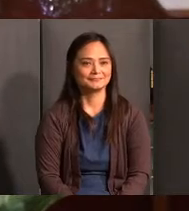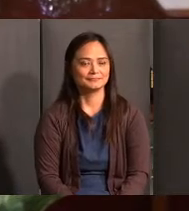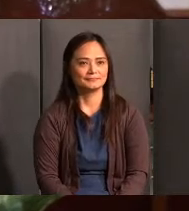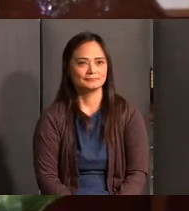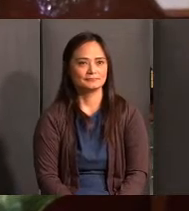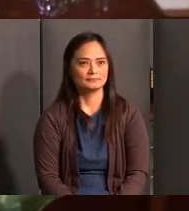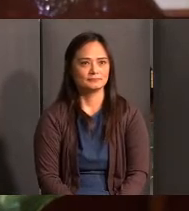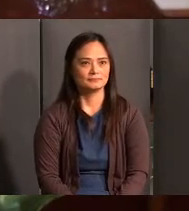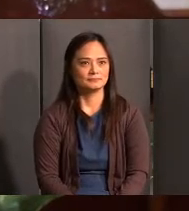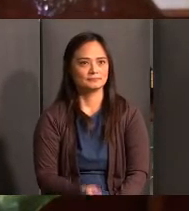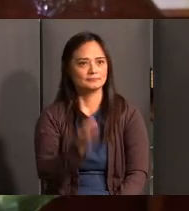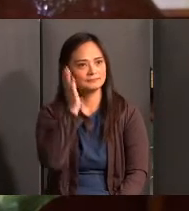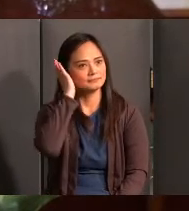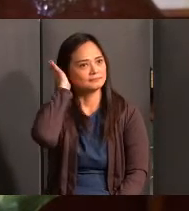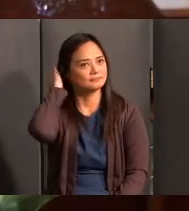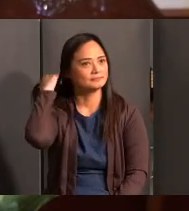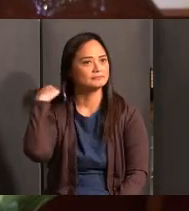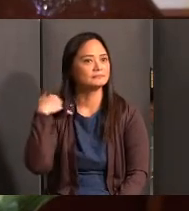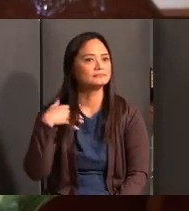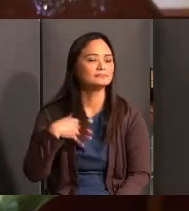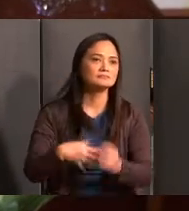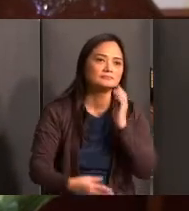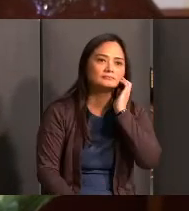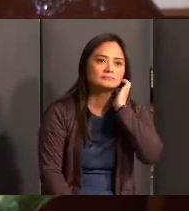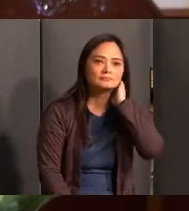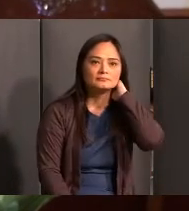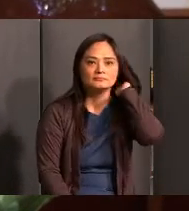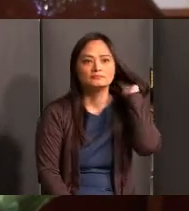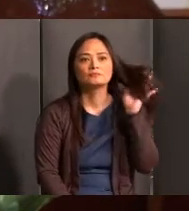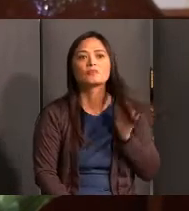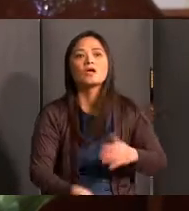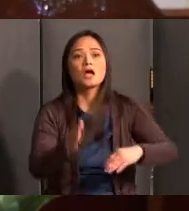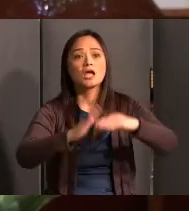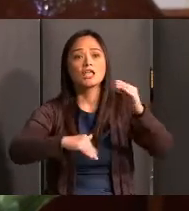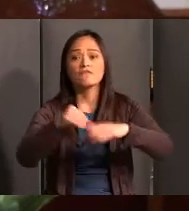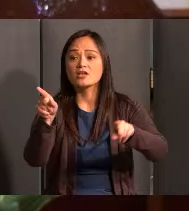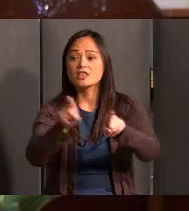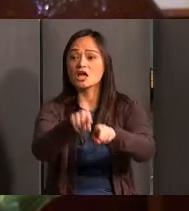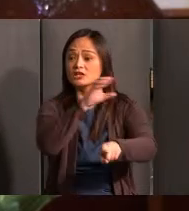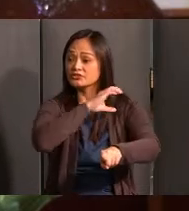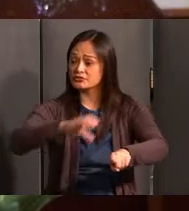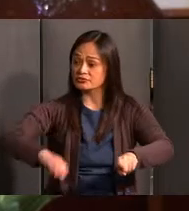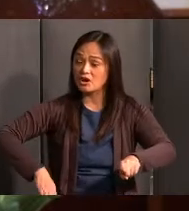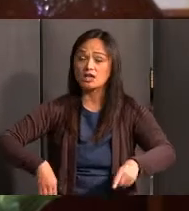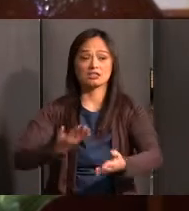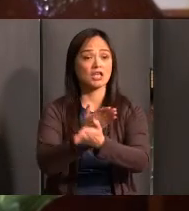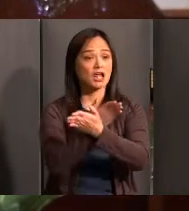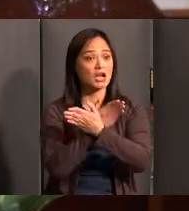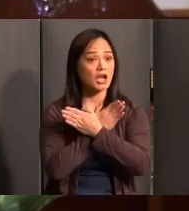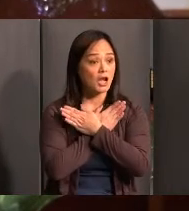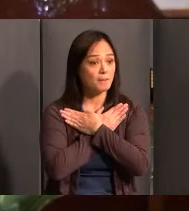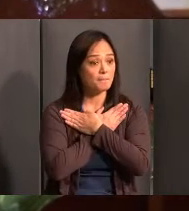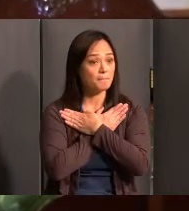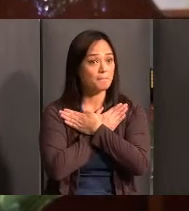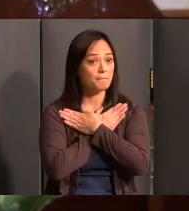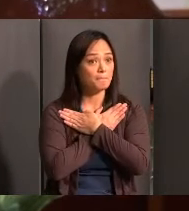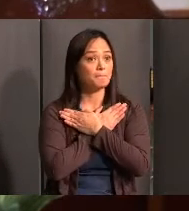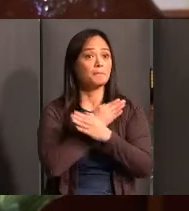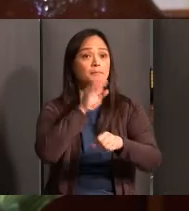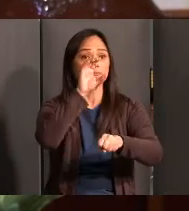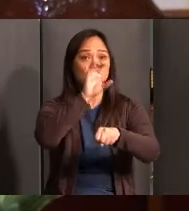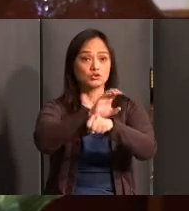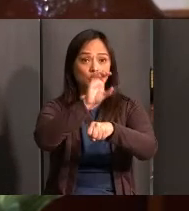Kaya pag binabasa, nagingitian yung mga asawang babae. Even as Christ also loved the